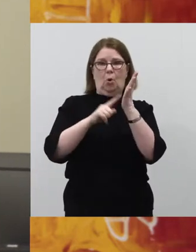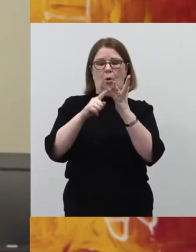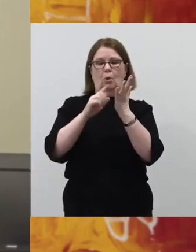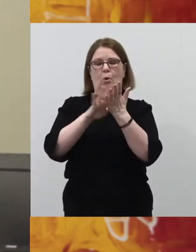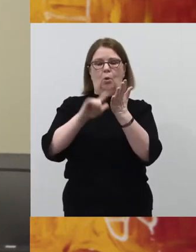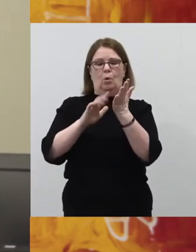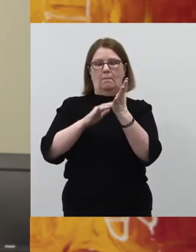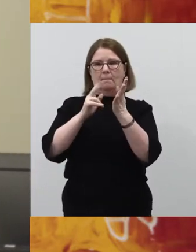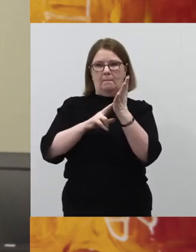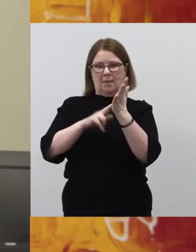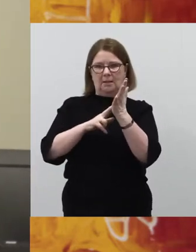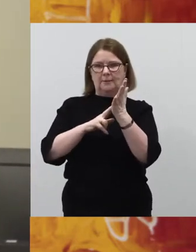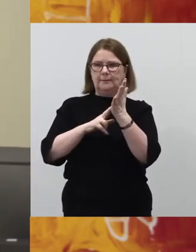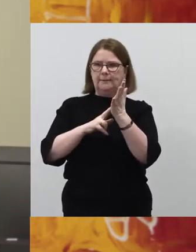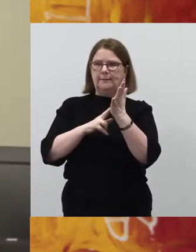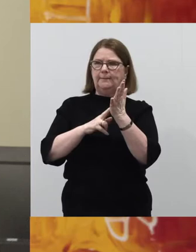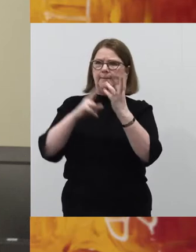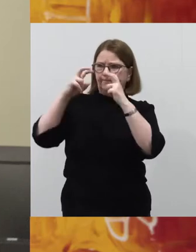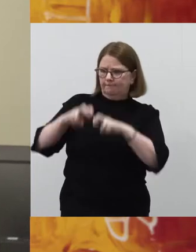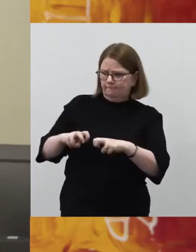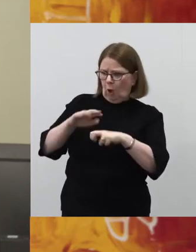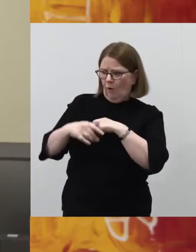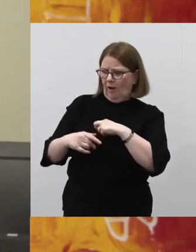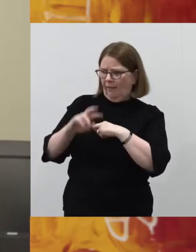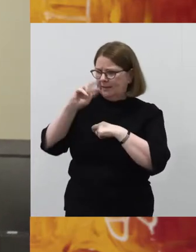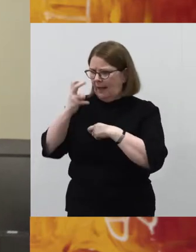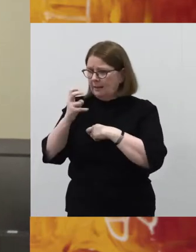we can do to confront the dark side in our lives.